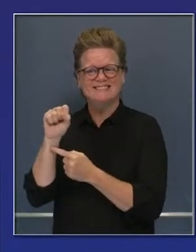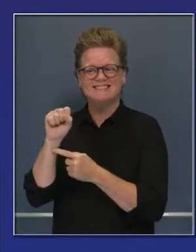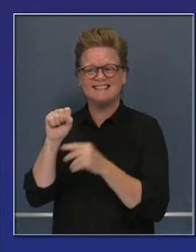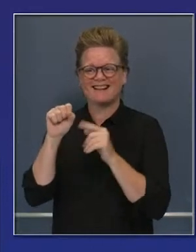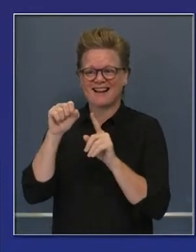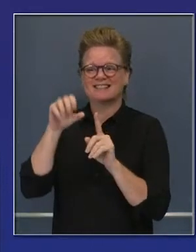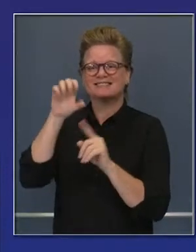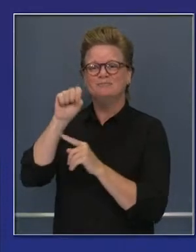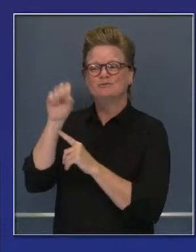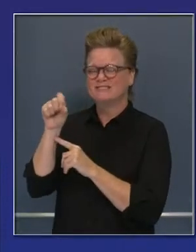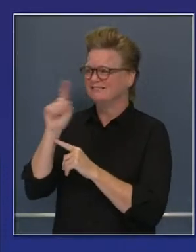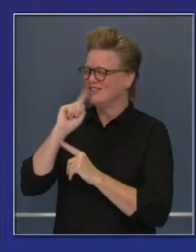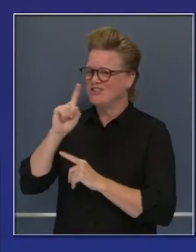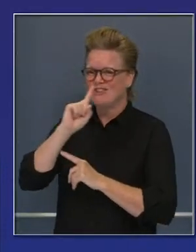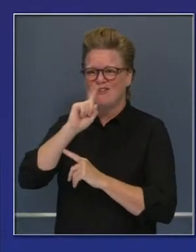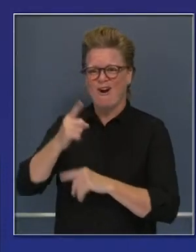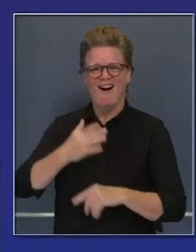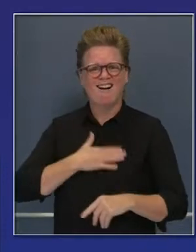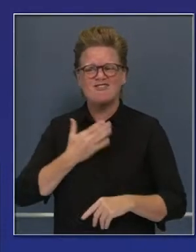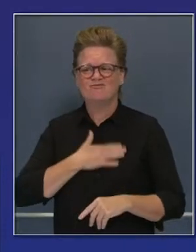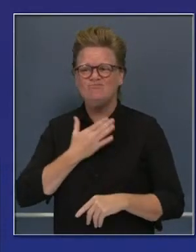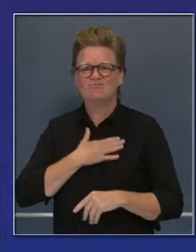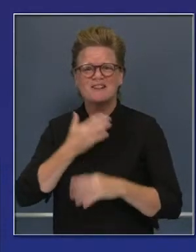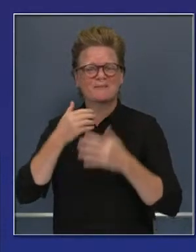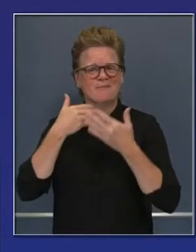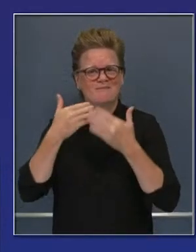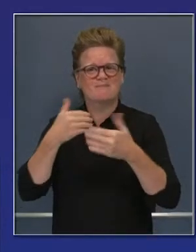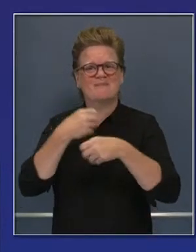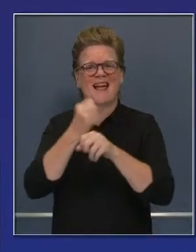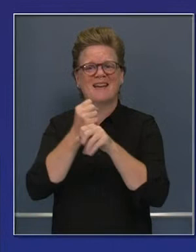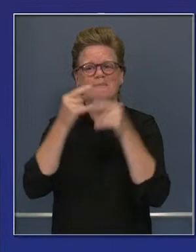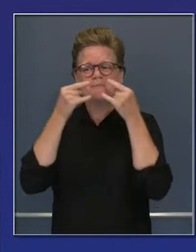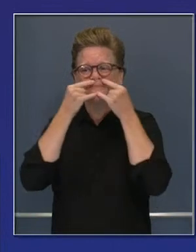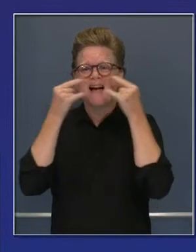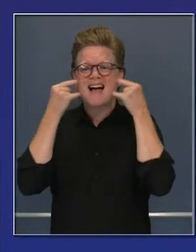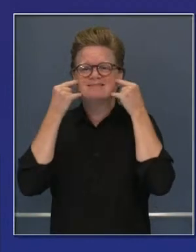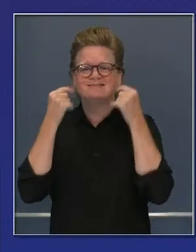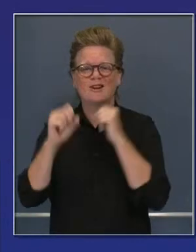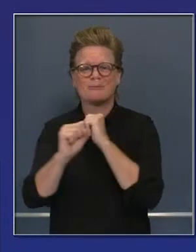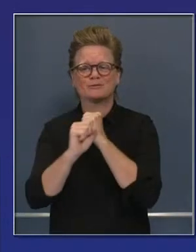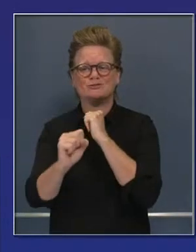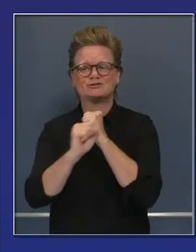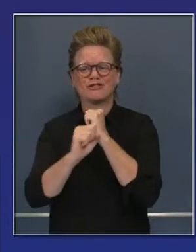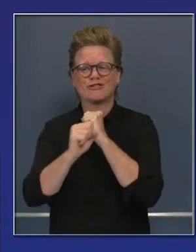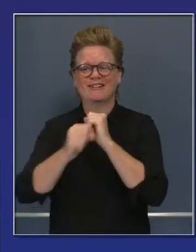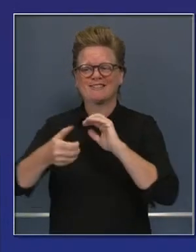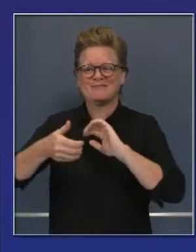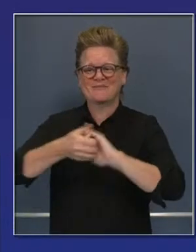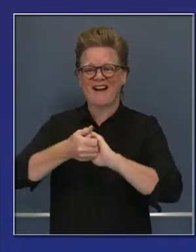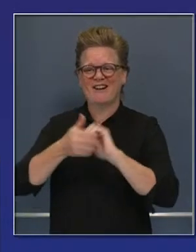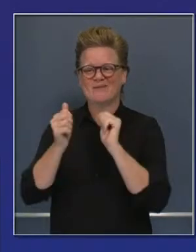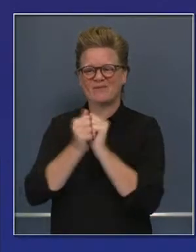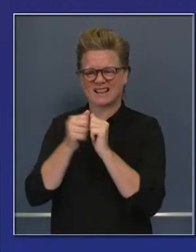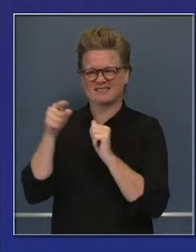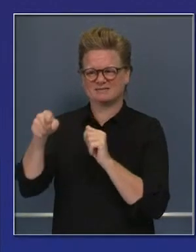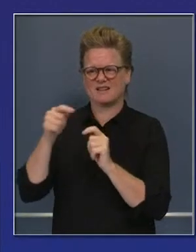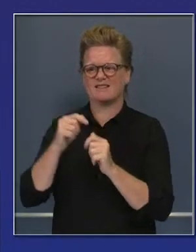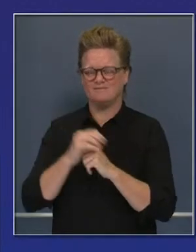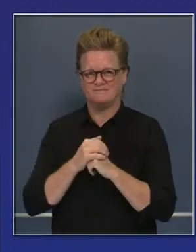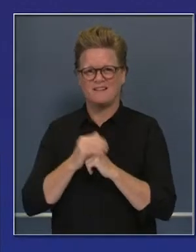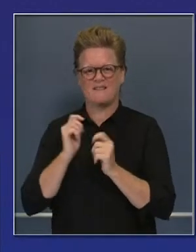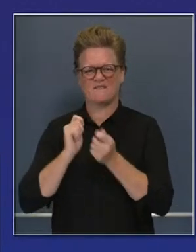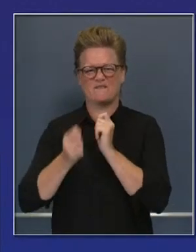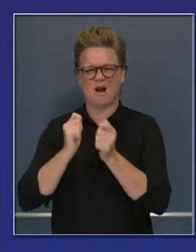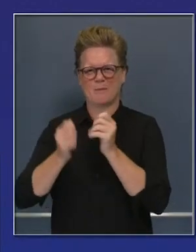was willing to do a mask PSA in partnership with Skull in our California for All initiative.